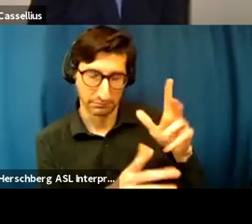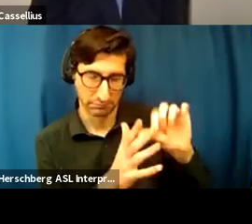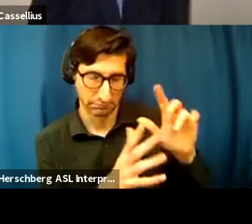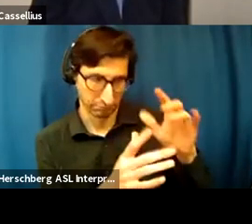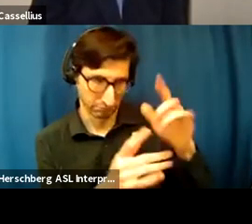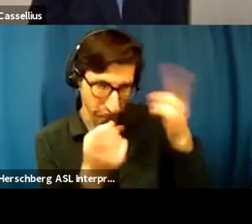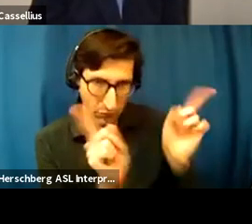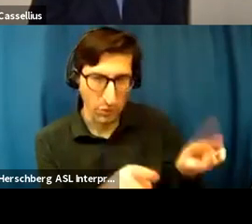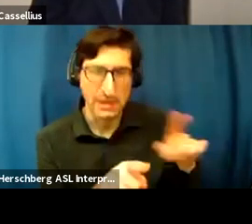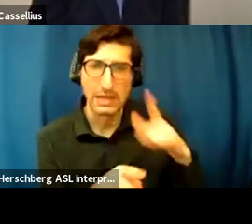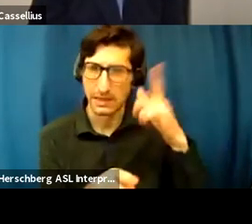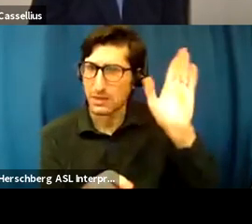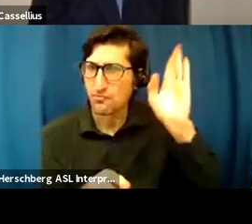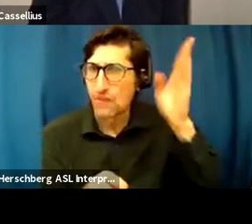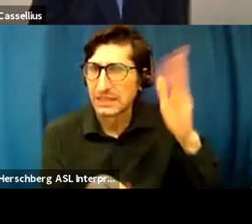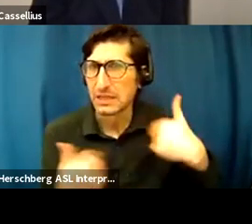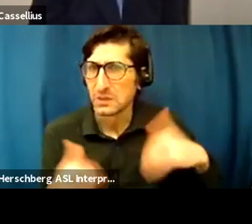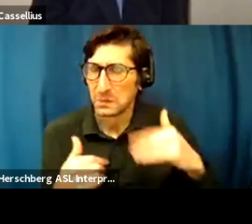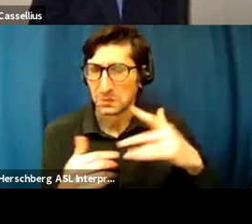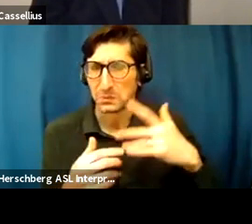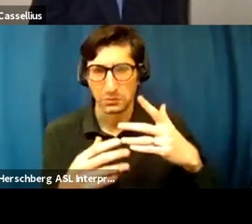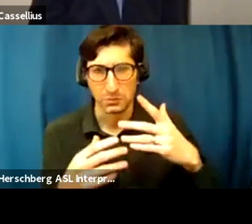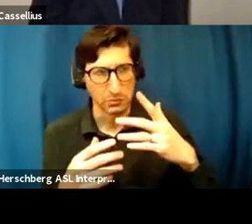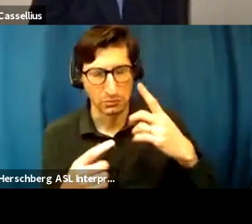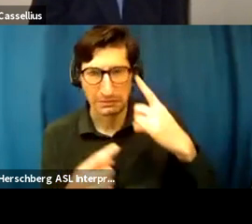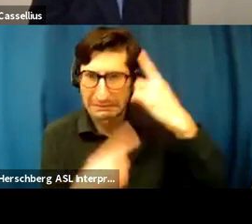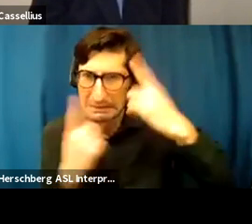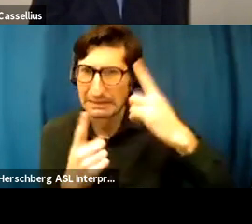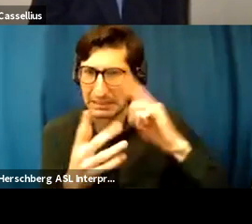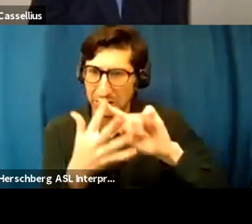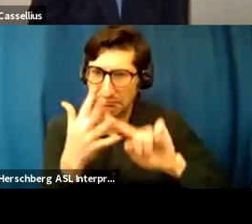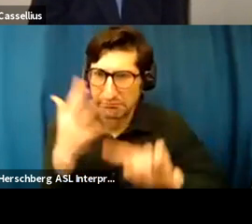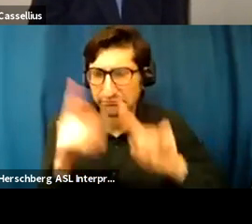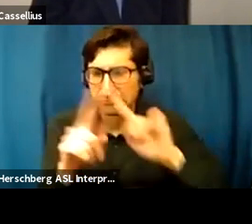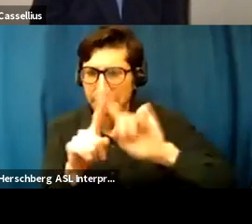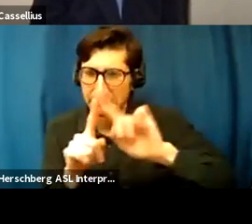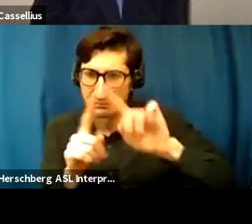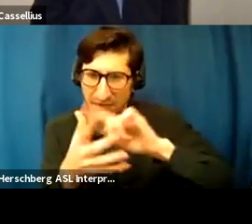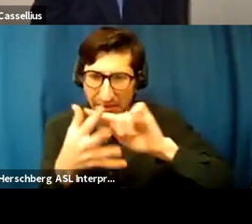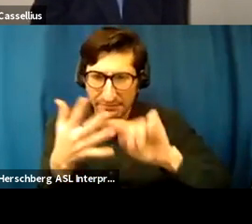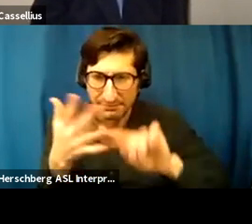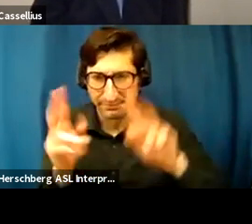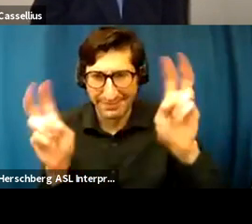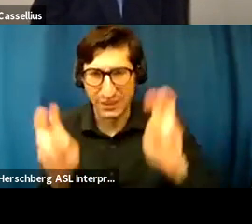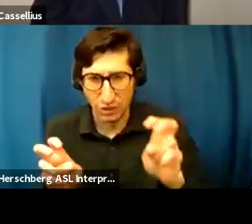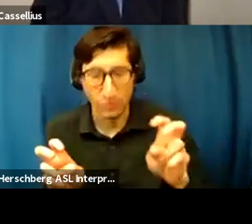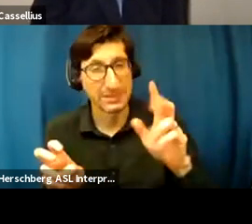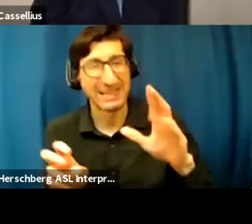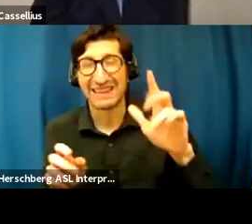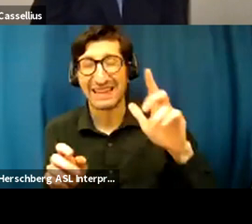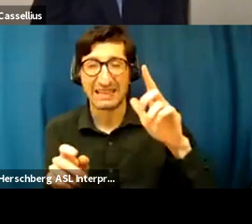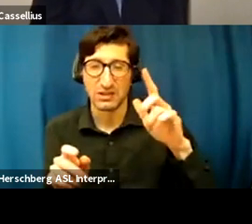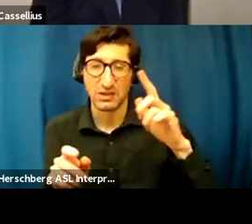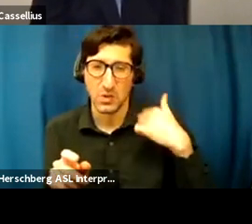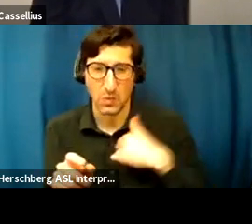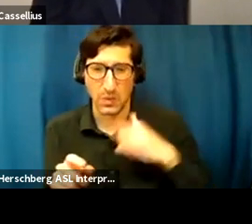thoughtful not to add, you know, a slew of new staff that later we will face a funding cliff. So I really appreciate the